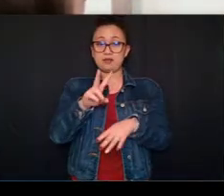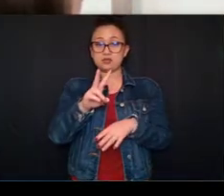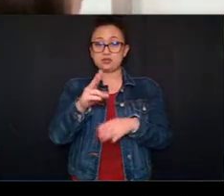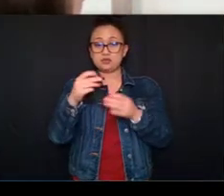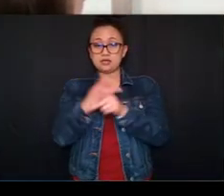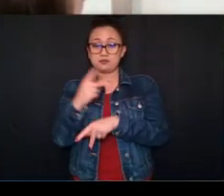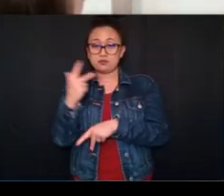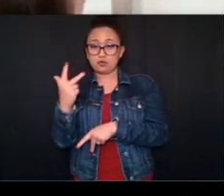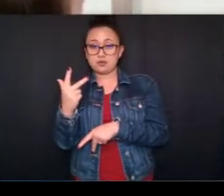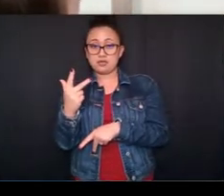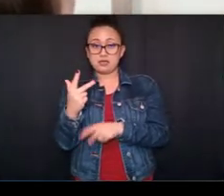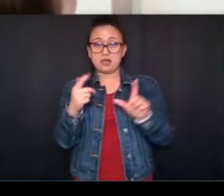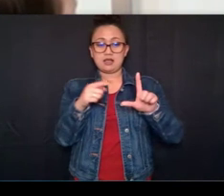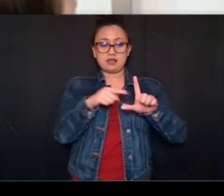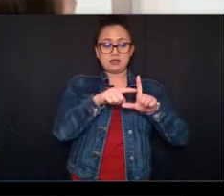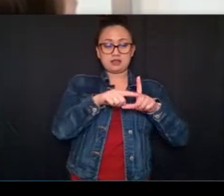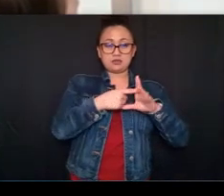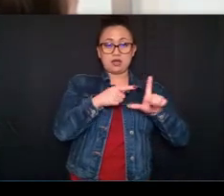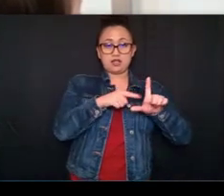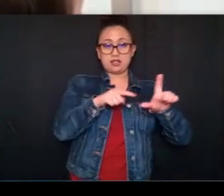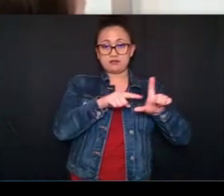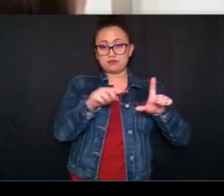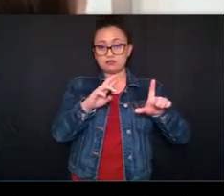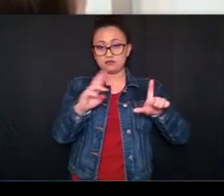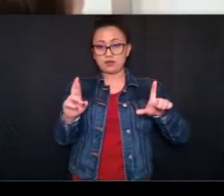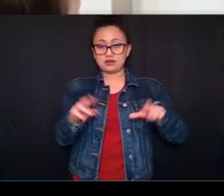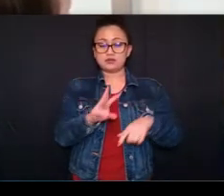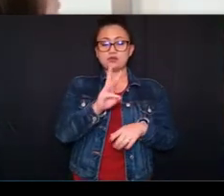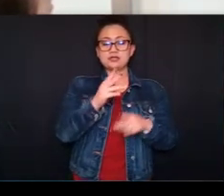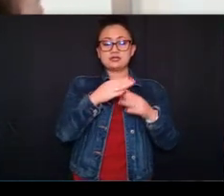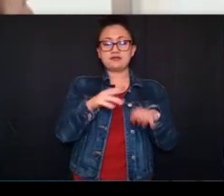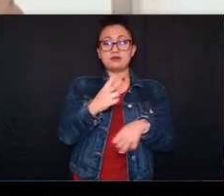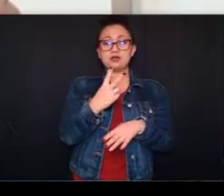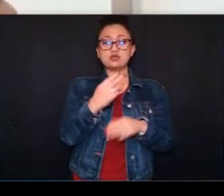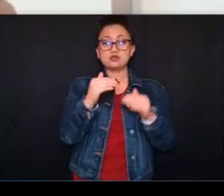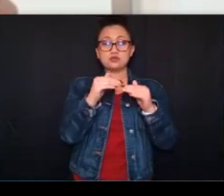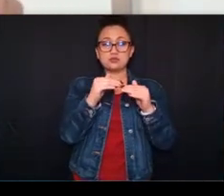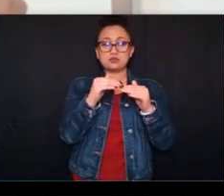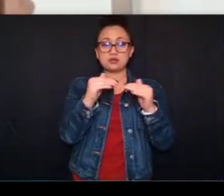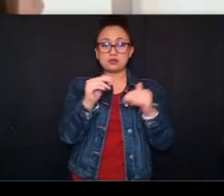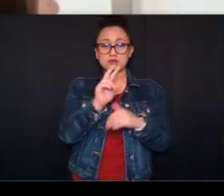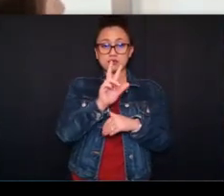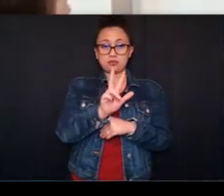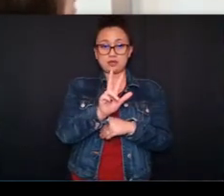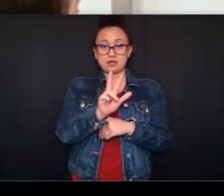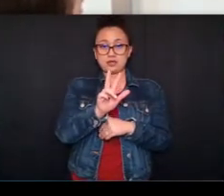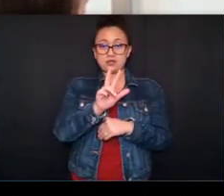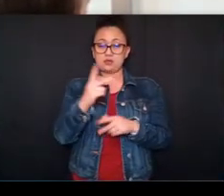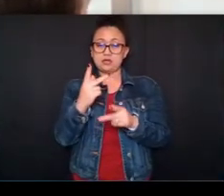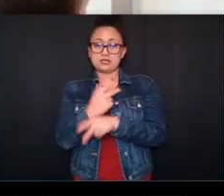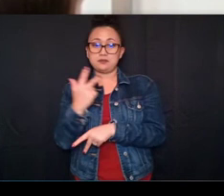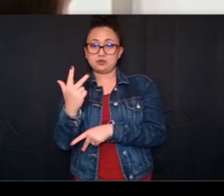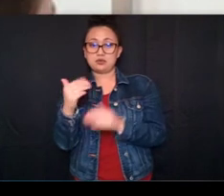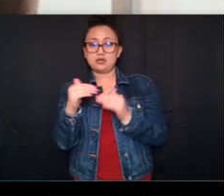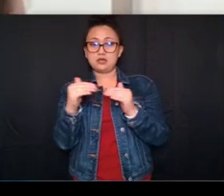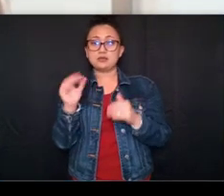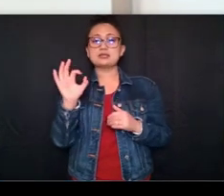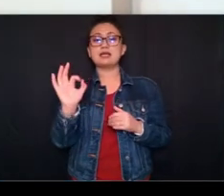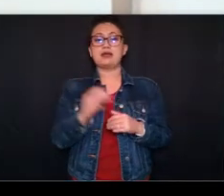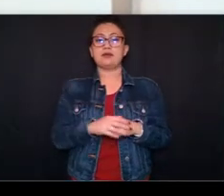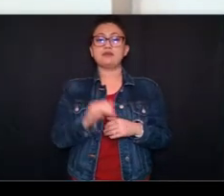divided by 2 is 3. Now we have the times 3. We'll just leave that along for the ride. And then finally, 3 times 3 is 9. So